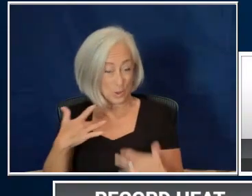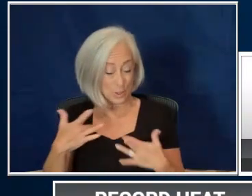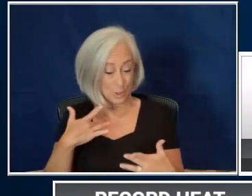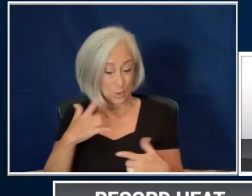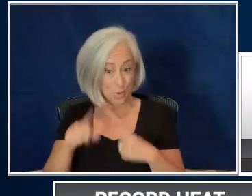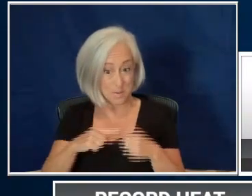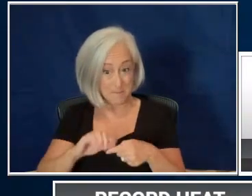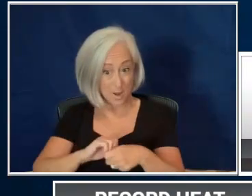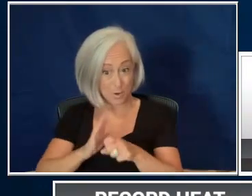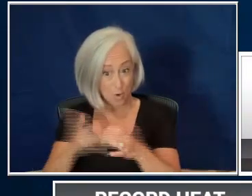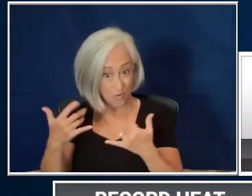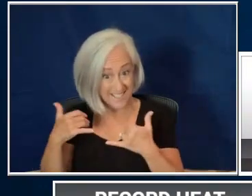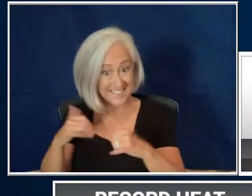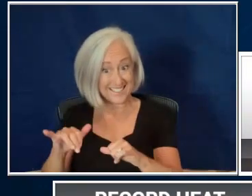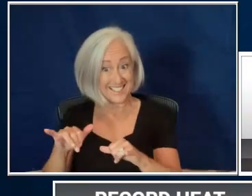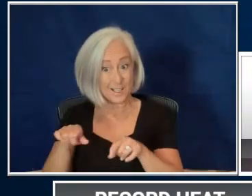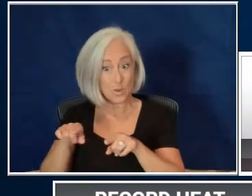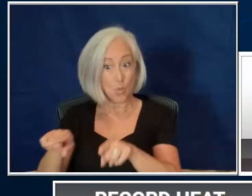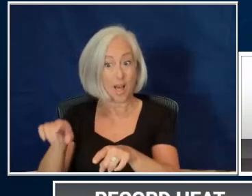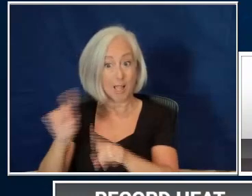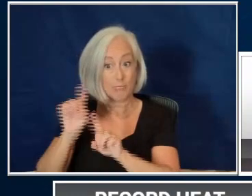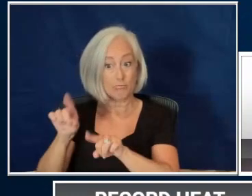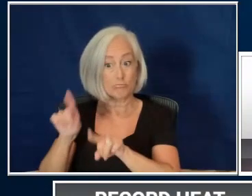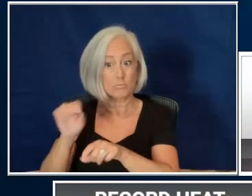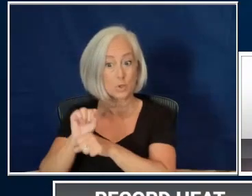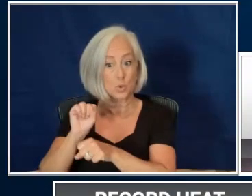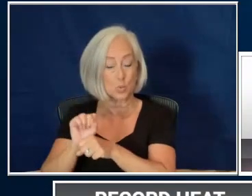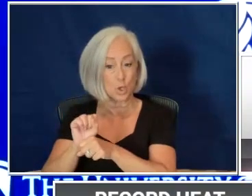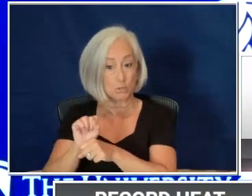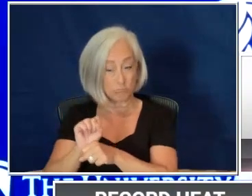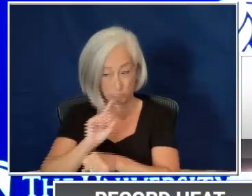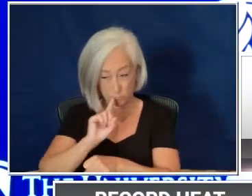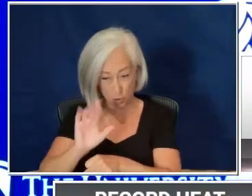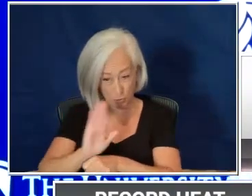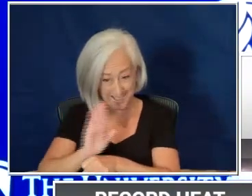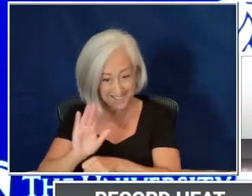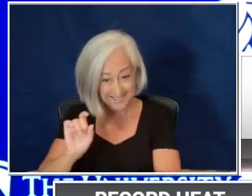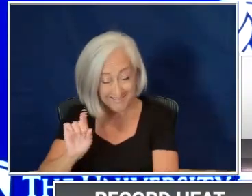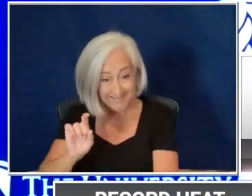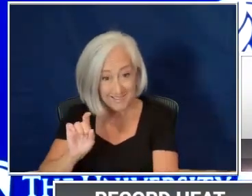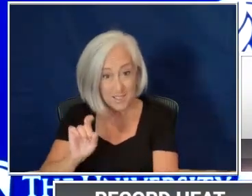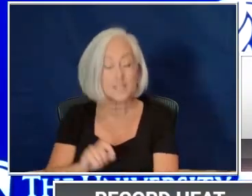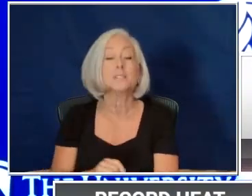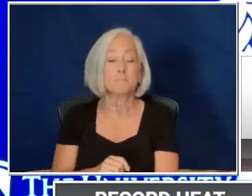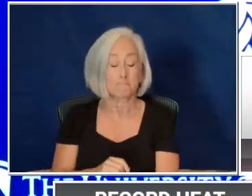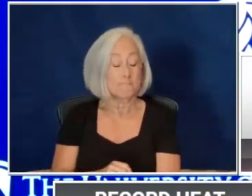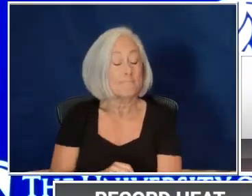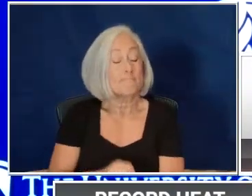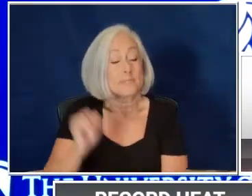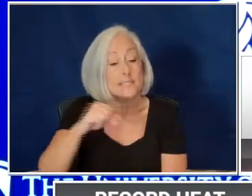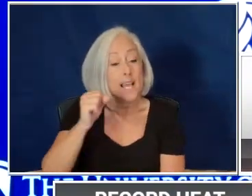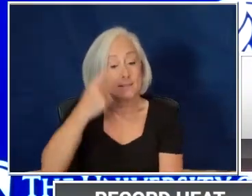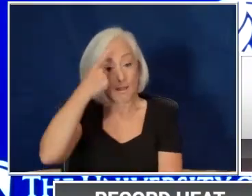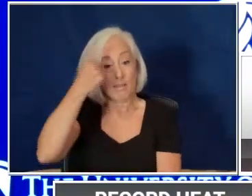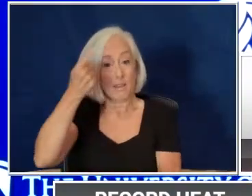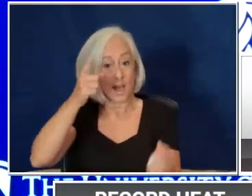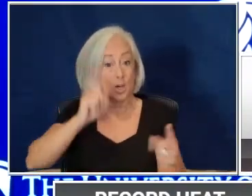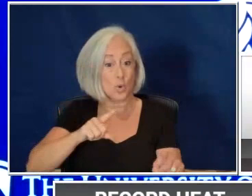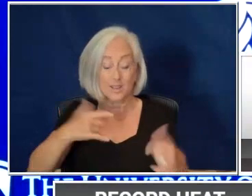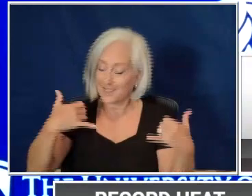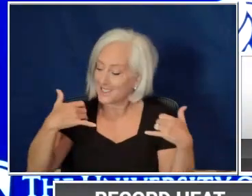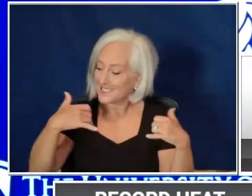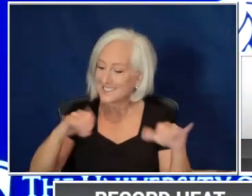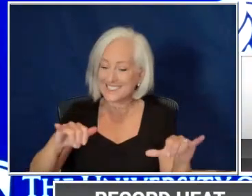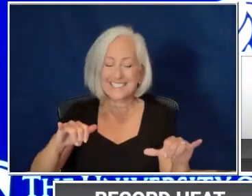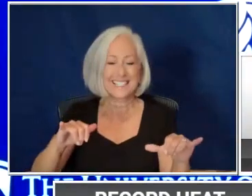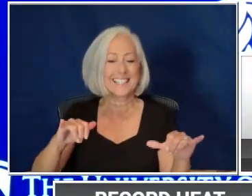concern? And maybe what can we do to protect ourselves? Yeah, I think it is. It's very legitimate. It has been a huge concern since the beginning of the pandemic.